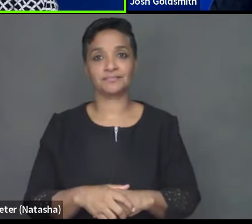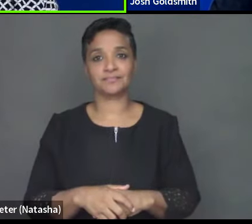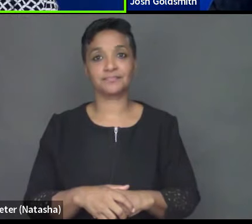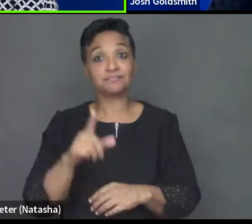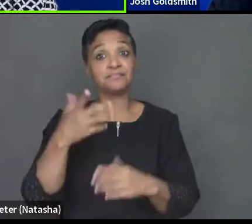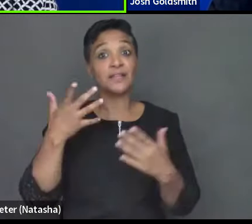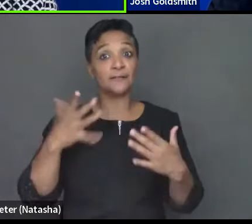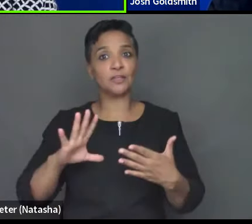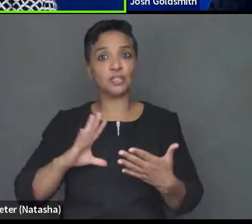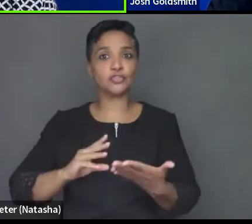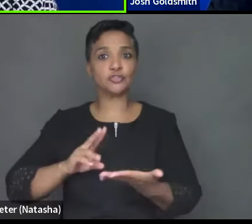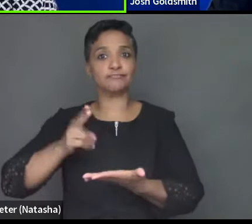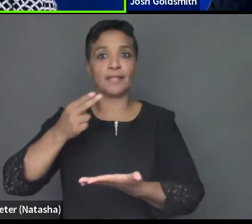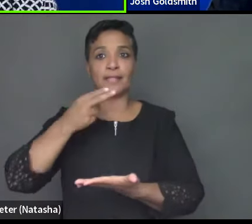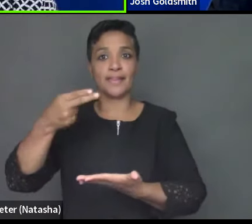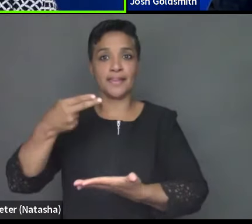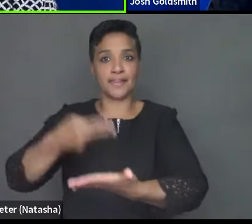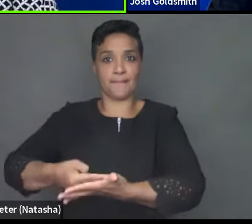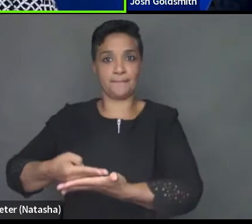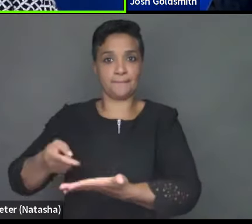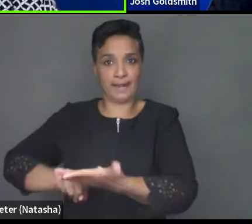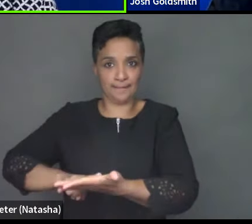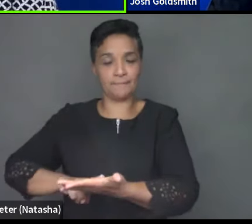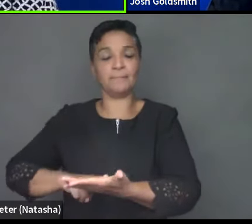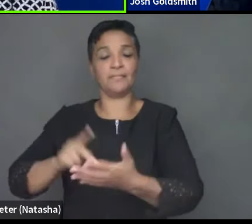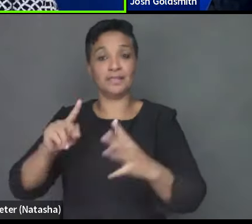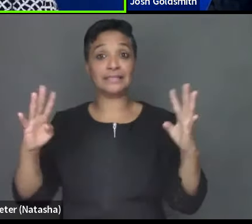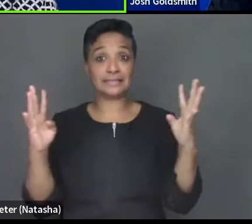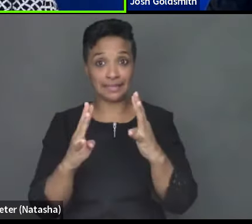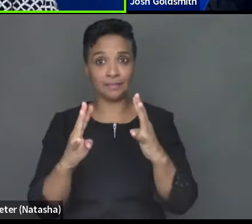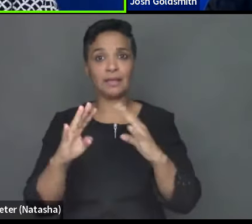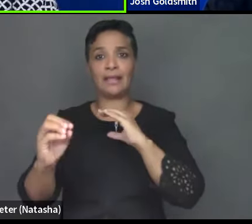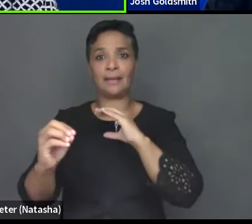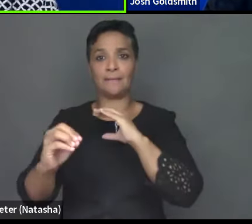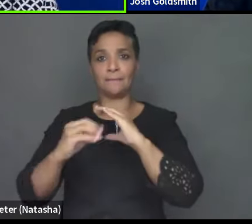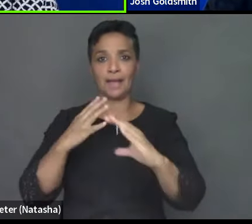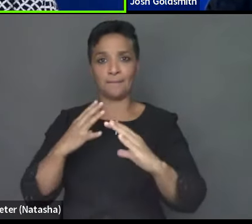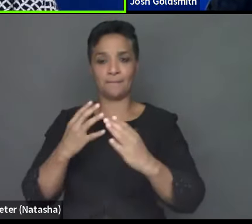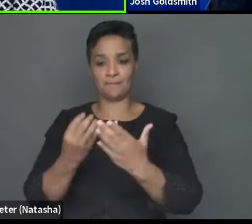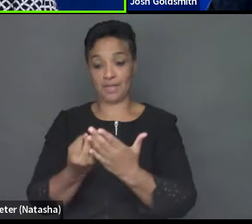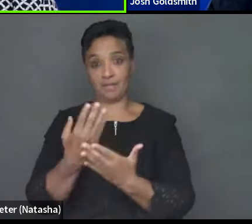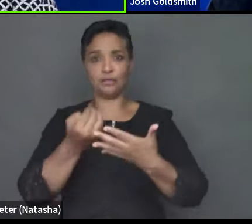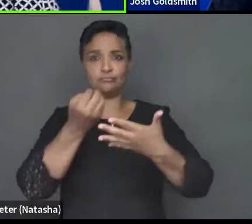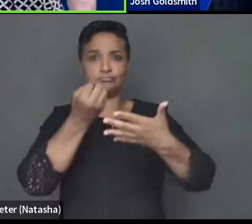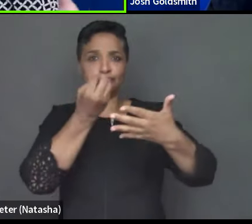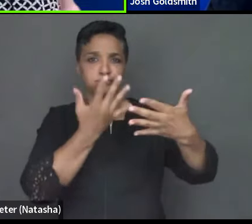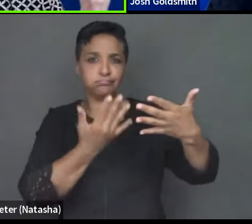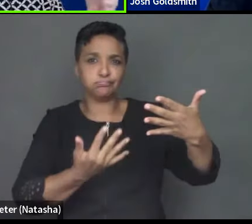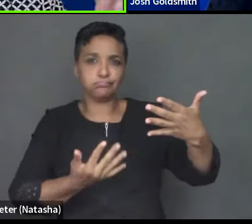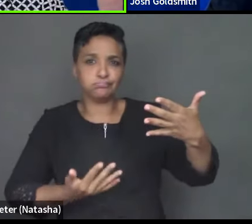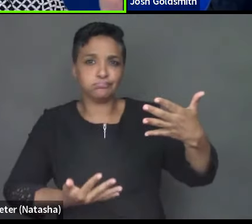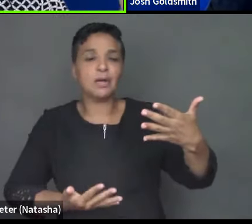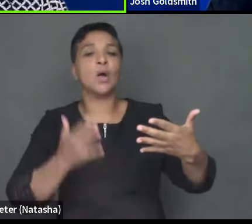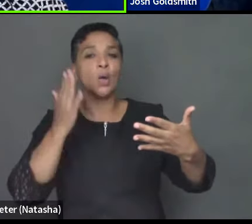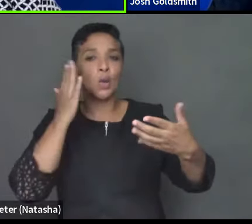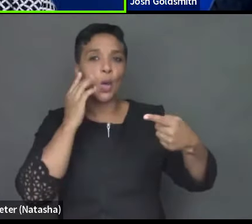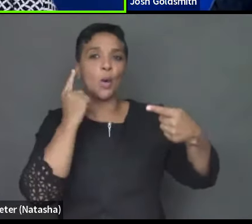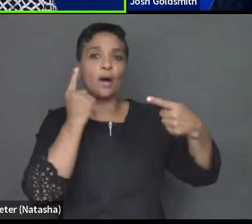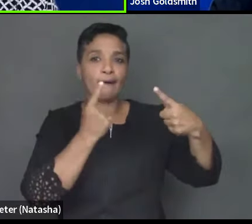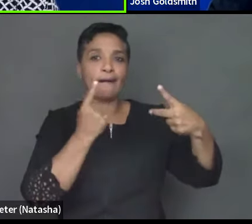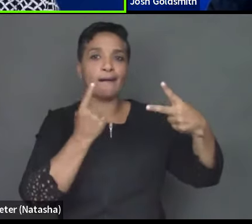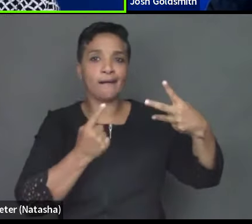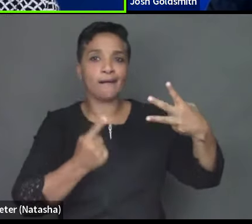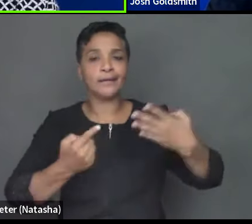for the summit, you will get an email telling you, giving you all the information for each of the